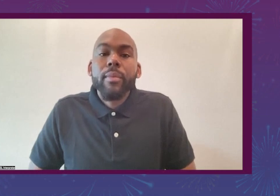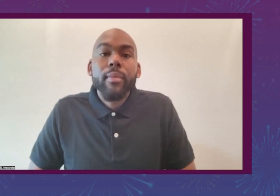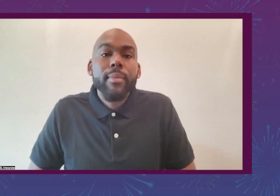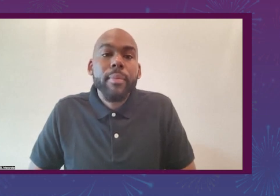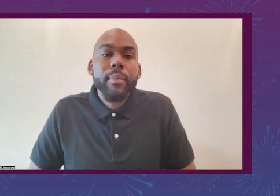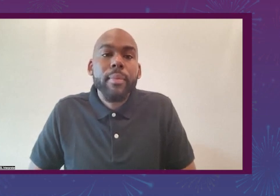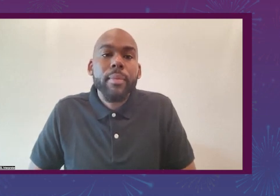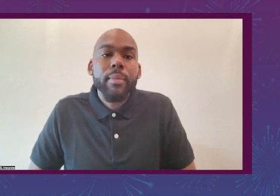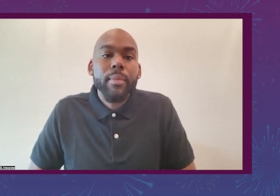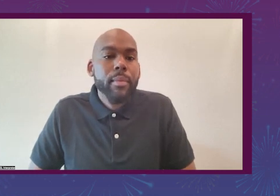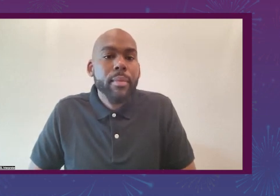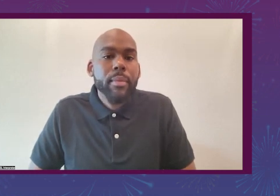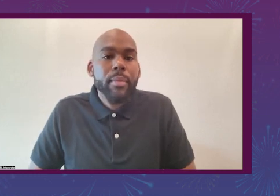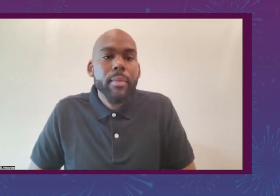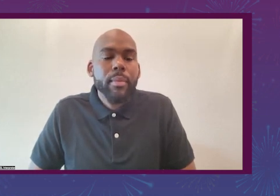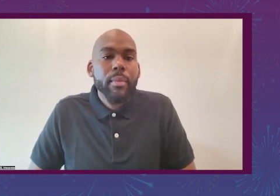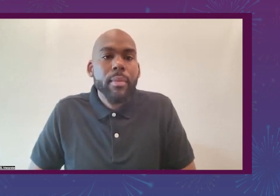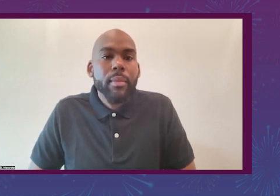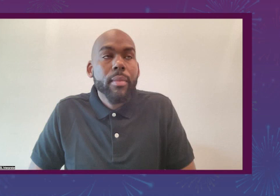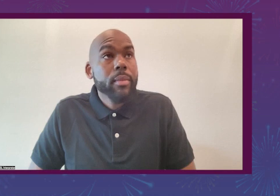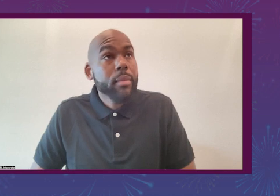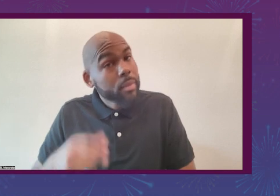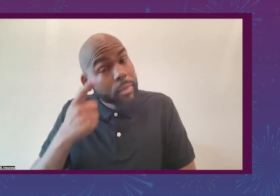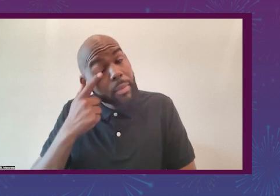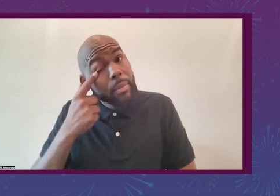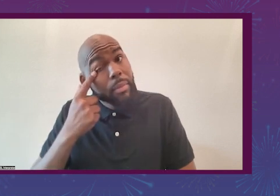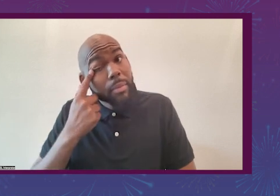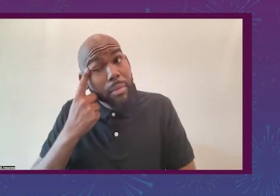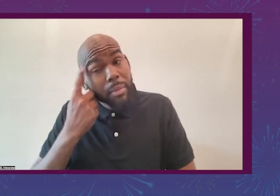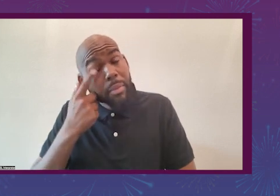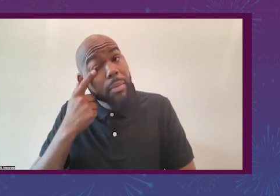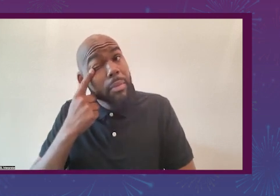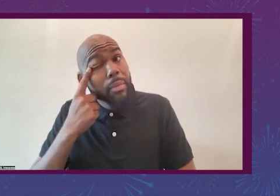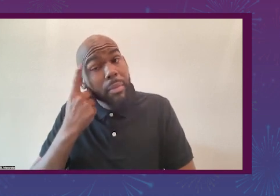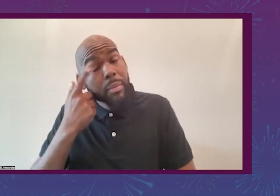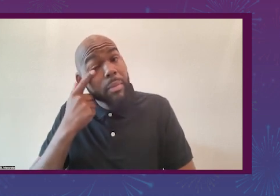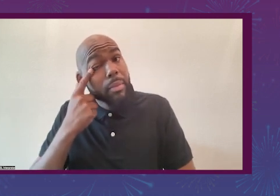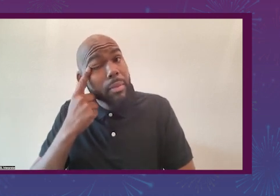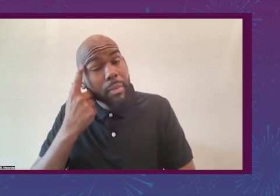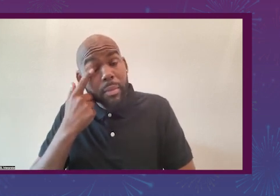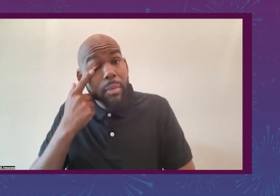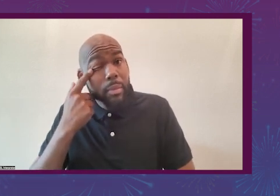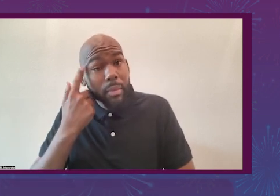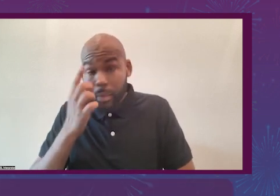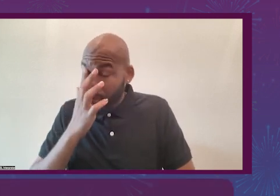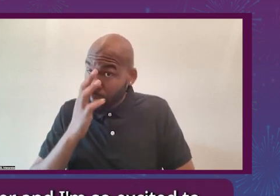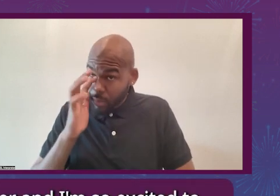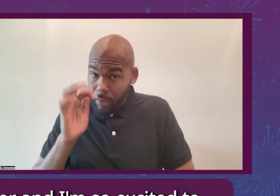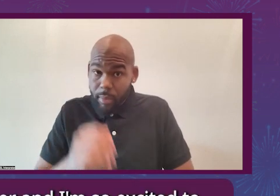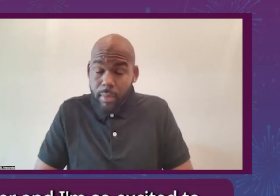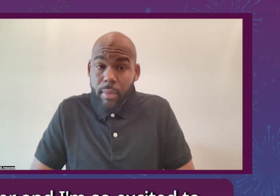singer, author, and performer. A young white woman with long blonde hair who uses a wheelchair, speaking and singing on